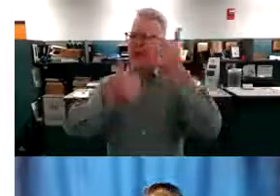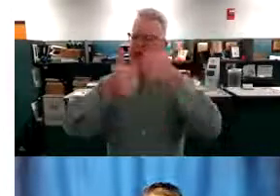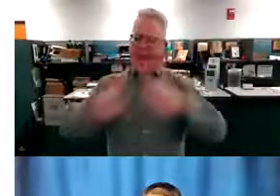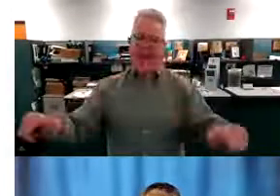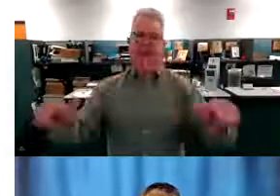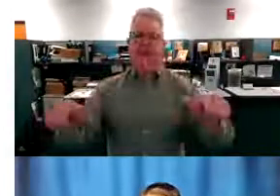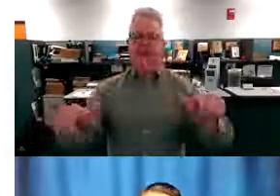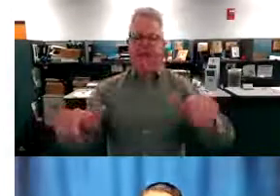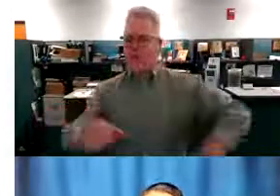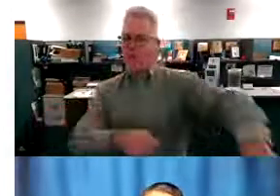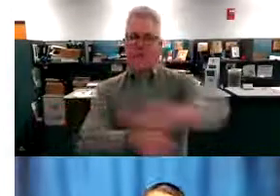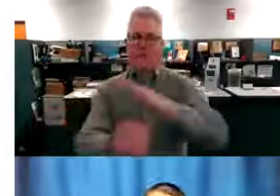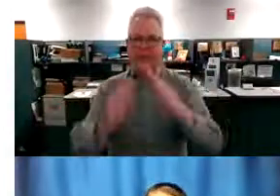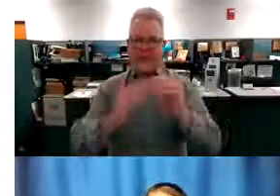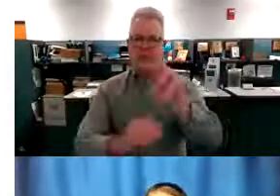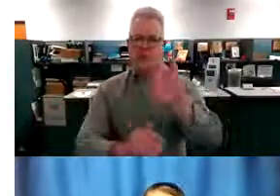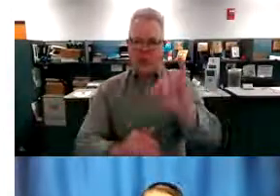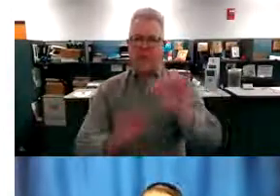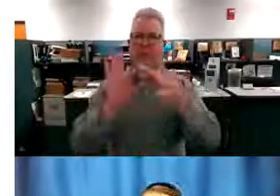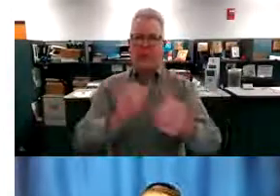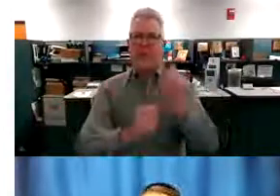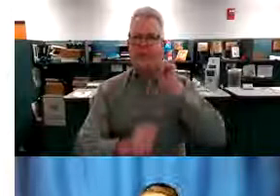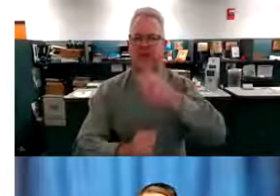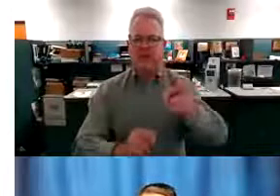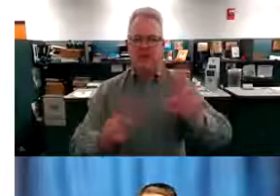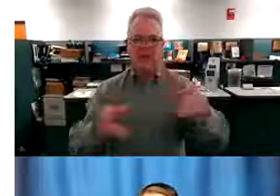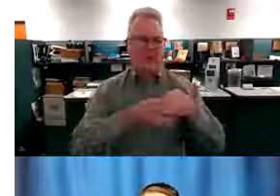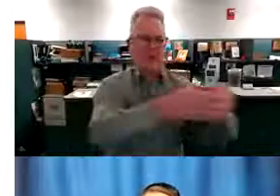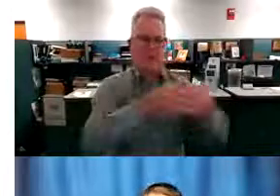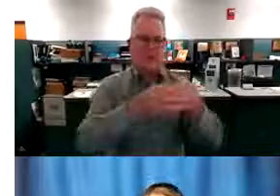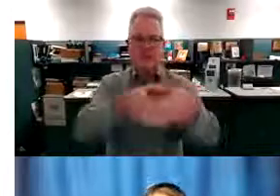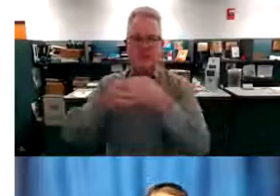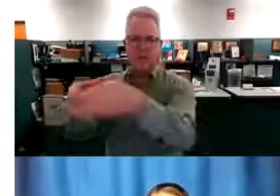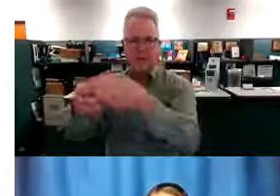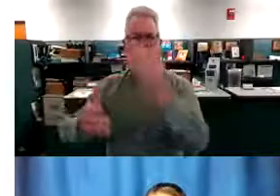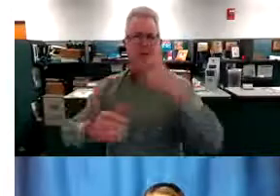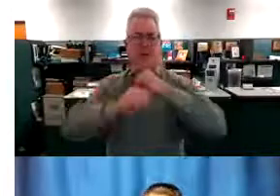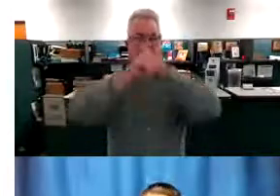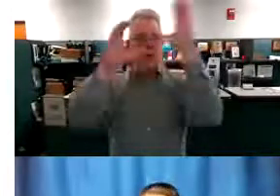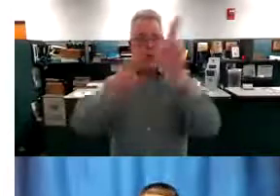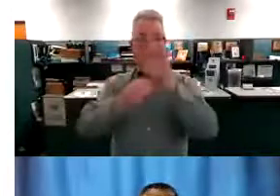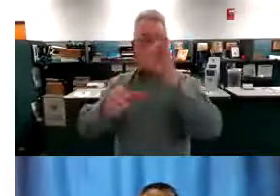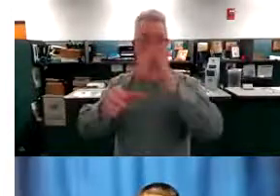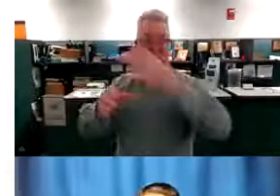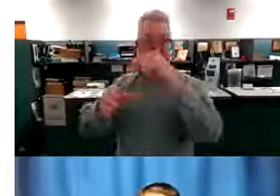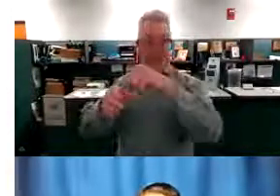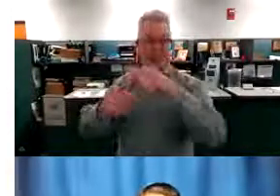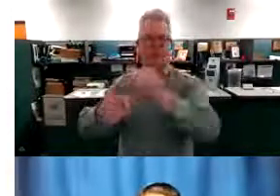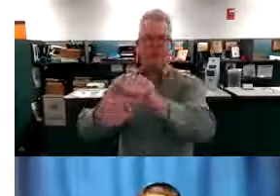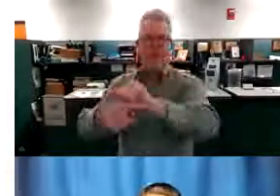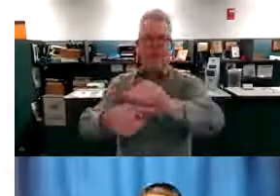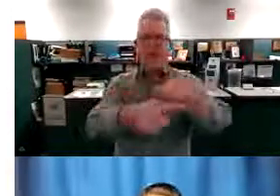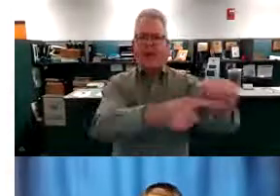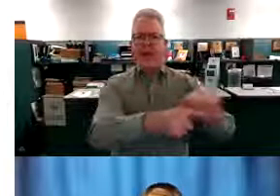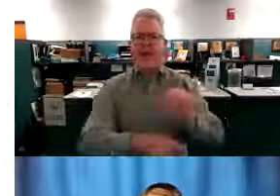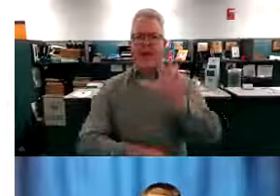statewide, not local, who would be responsible for the deaf and hard of hearing community throughout Rhode Island, and